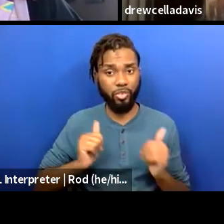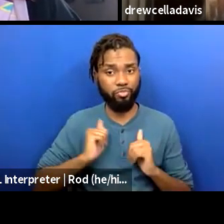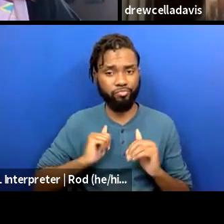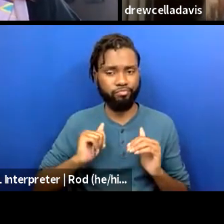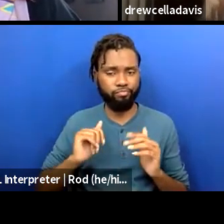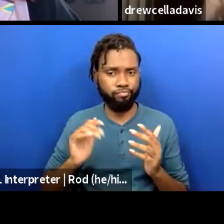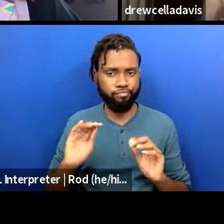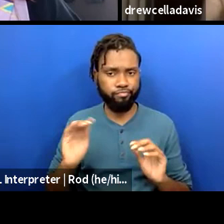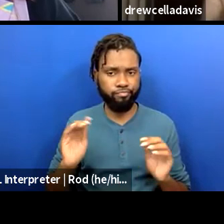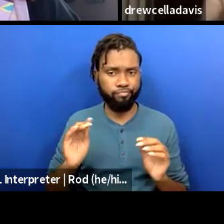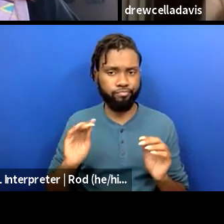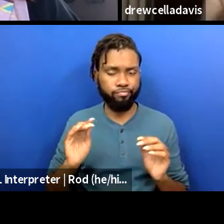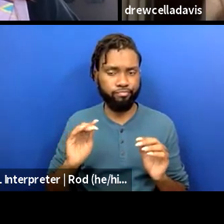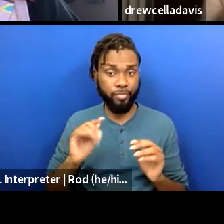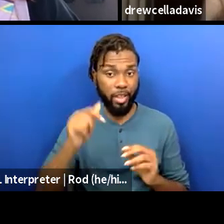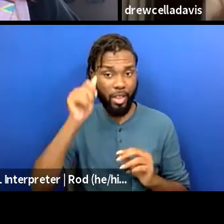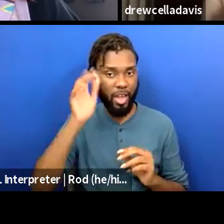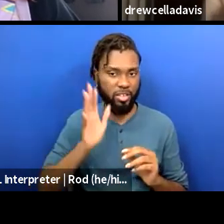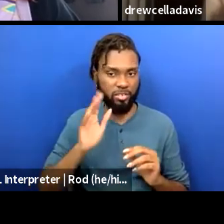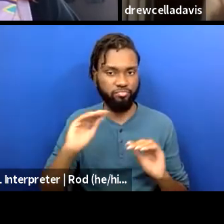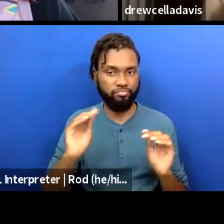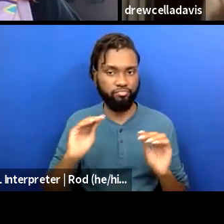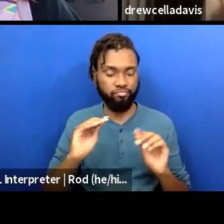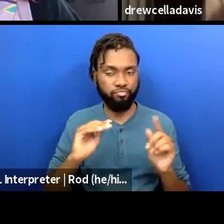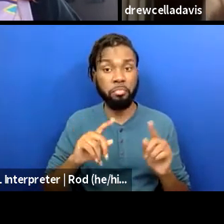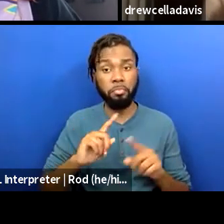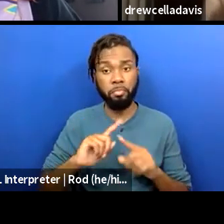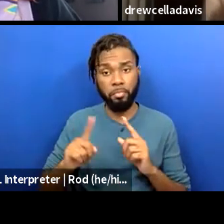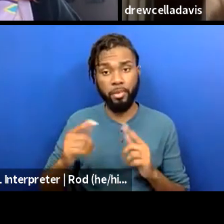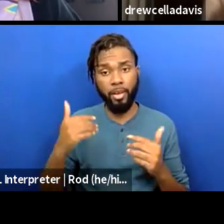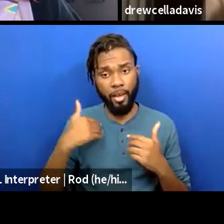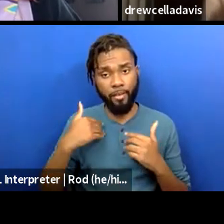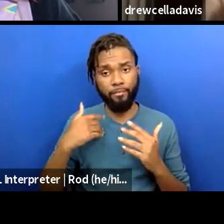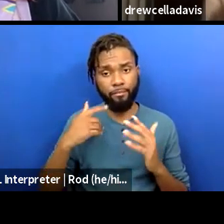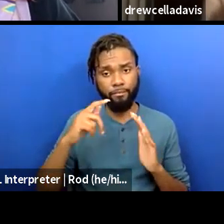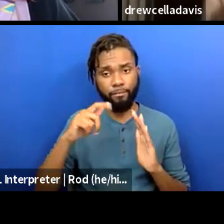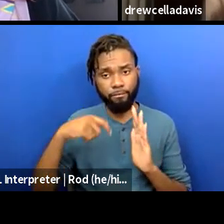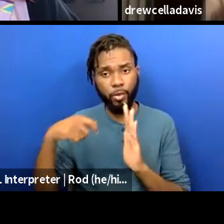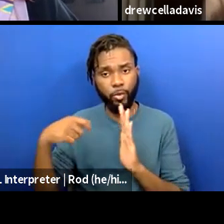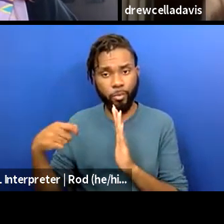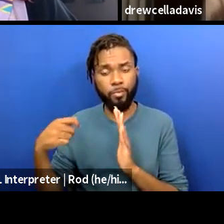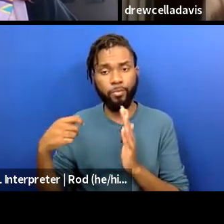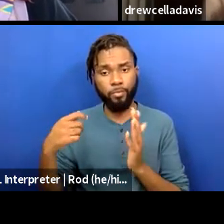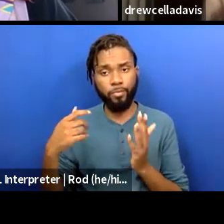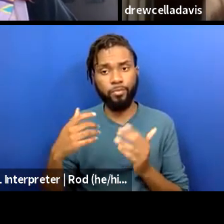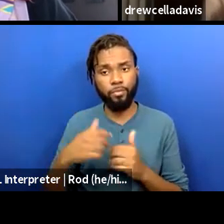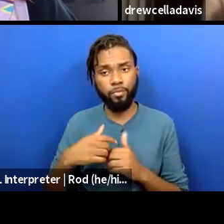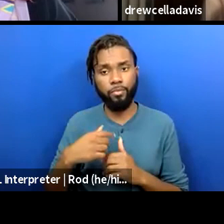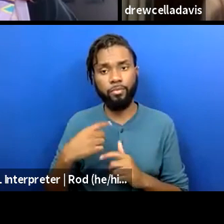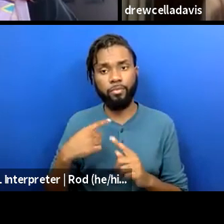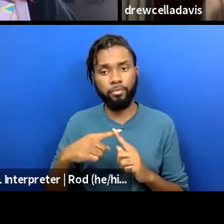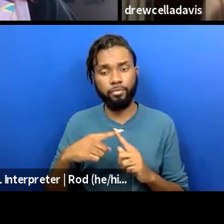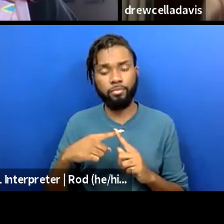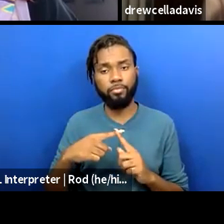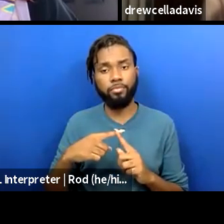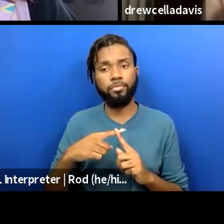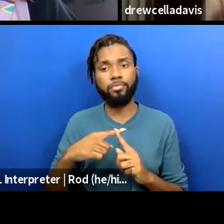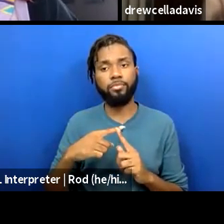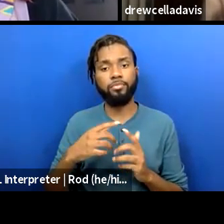much in Alaska, but we did have film, and a lot of